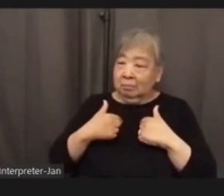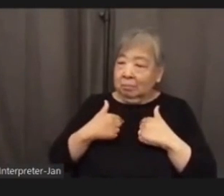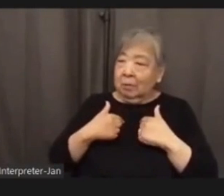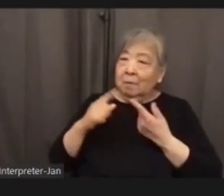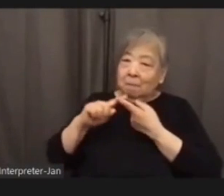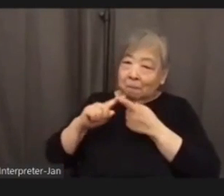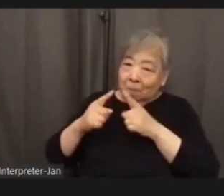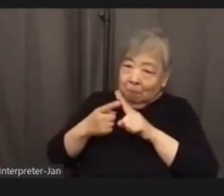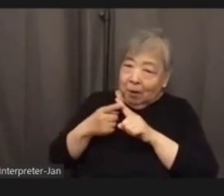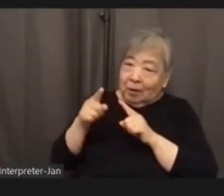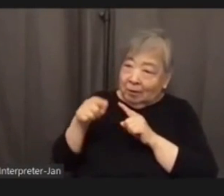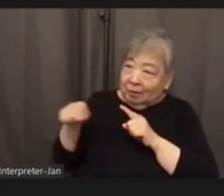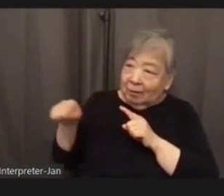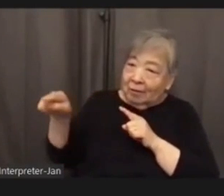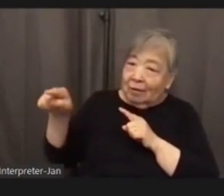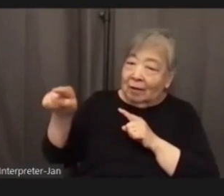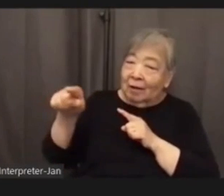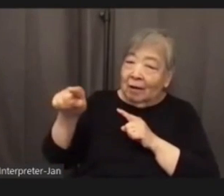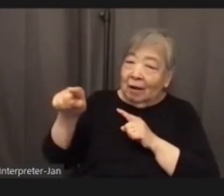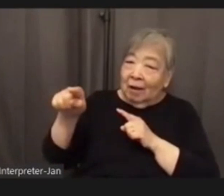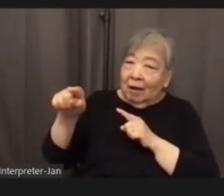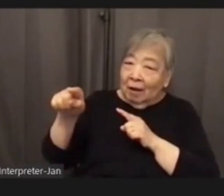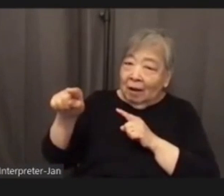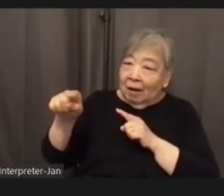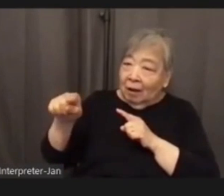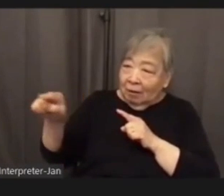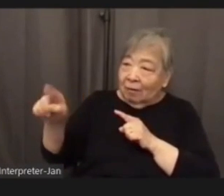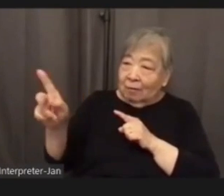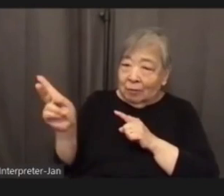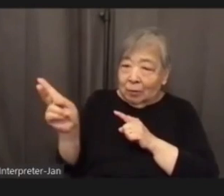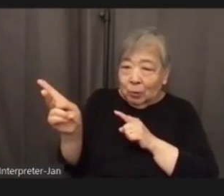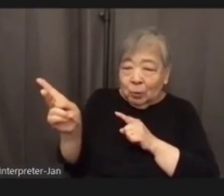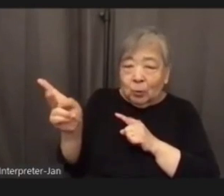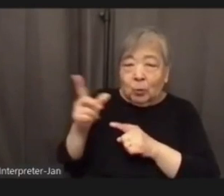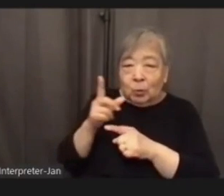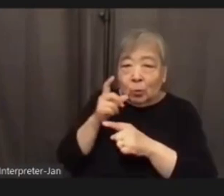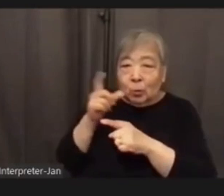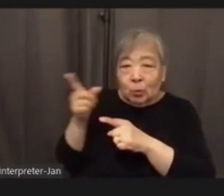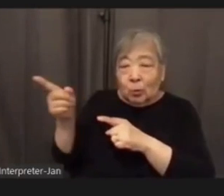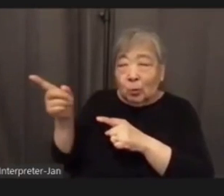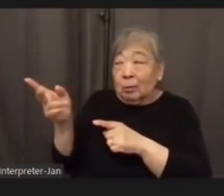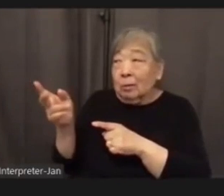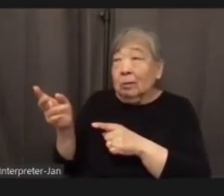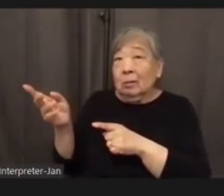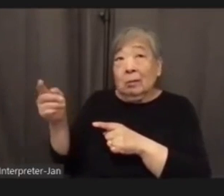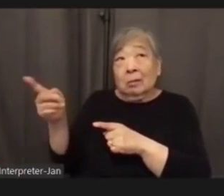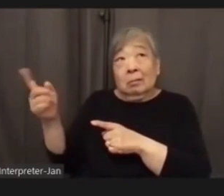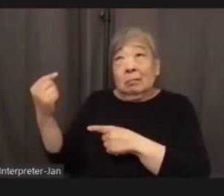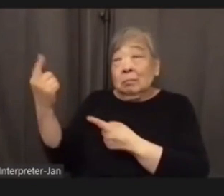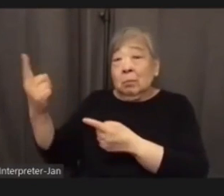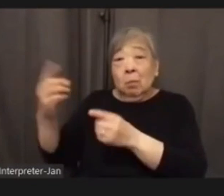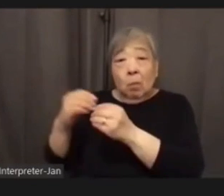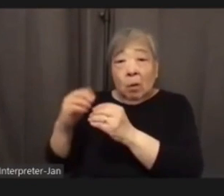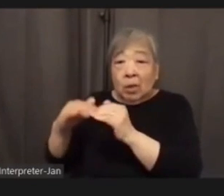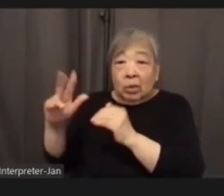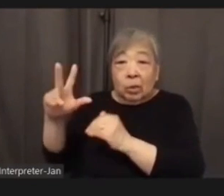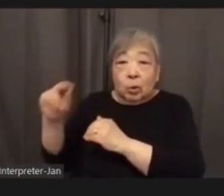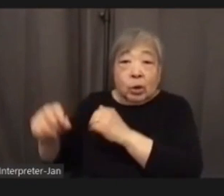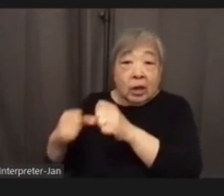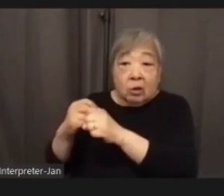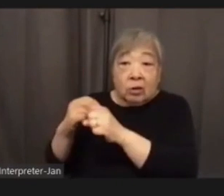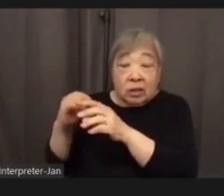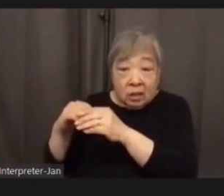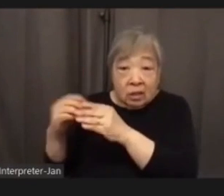of and a comrade of Matula Shakur, who has spent more than 30 years in prison as a